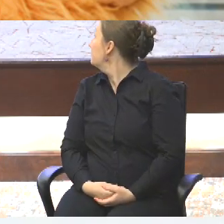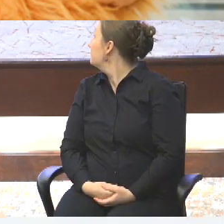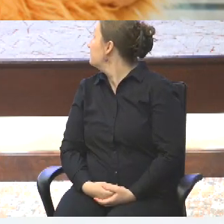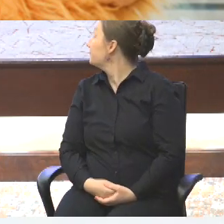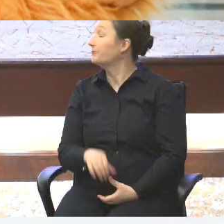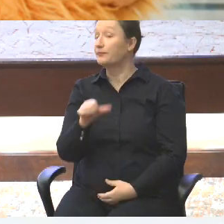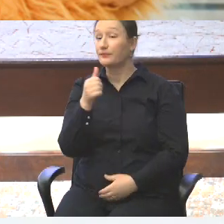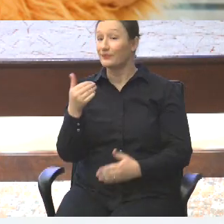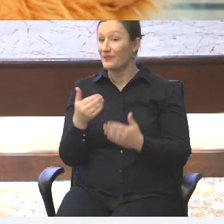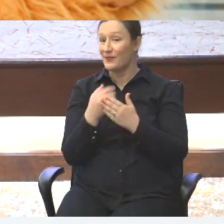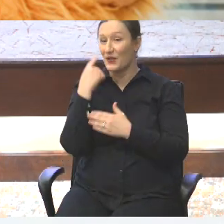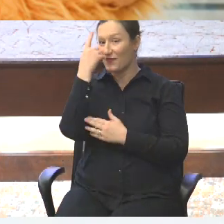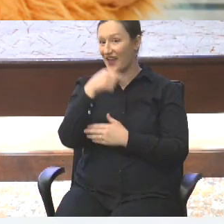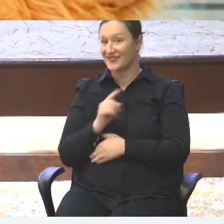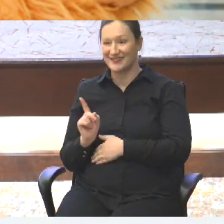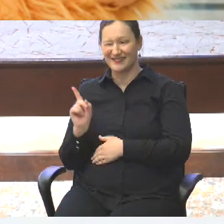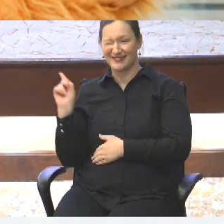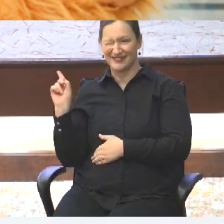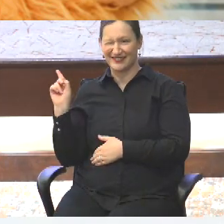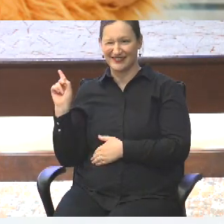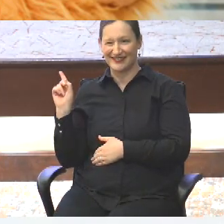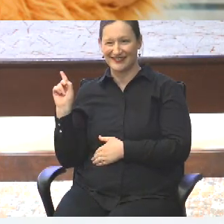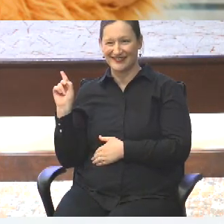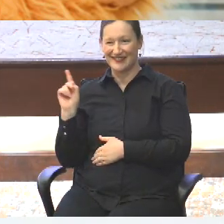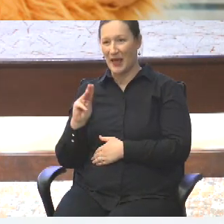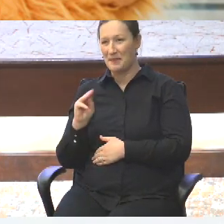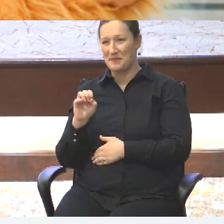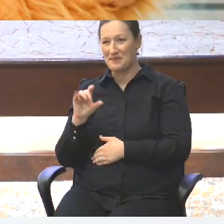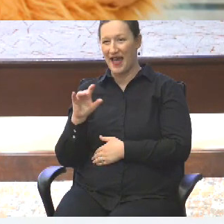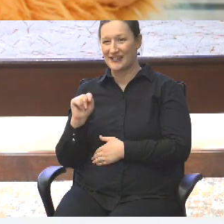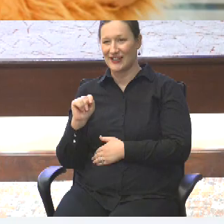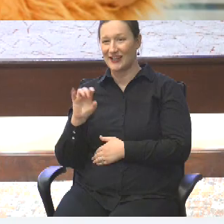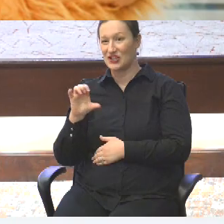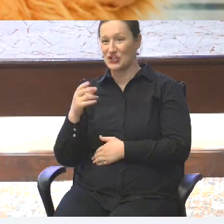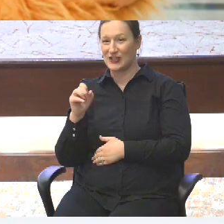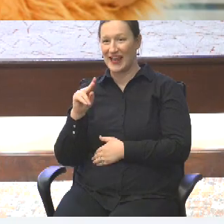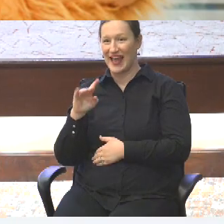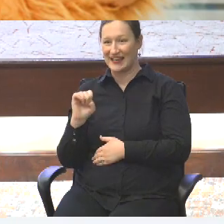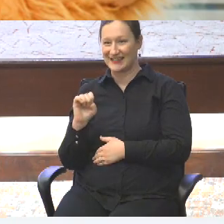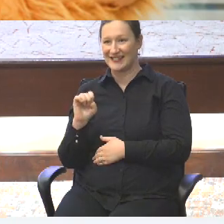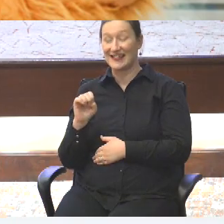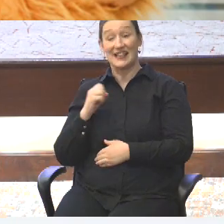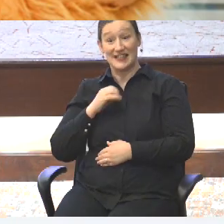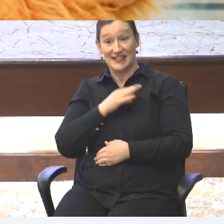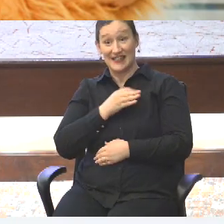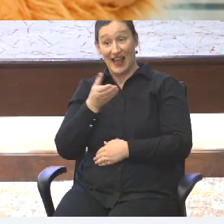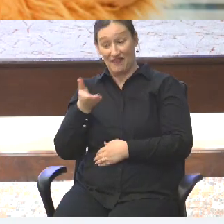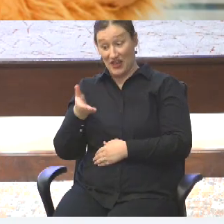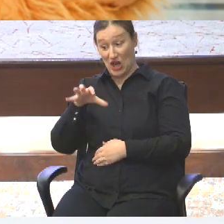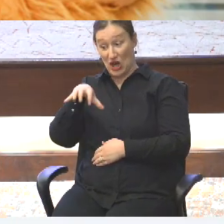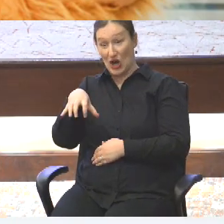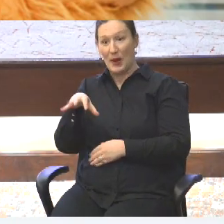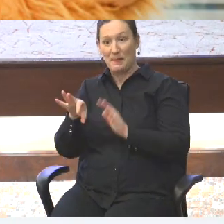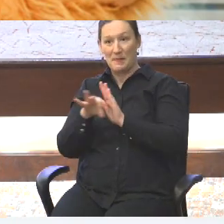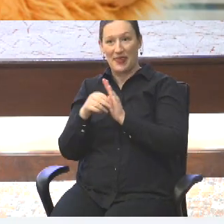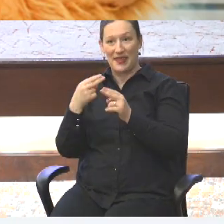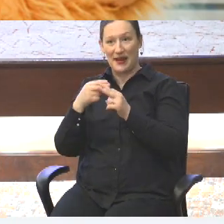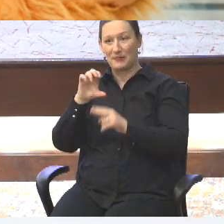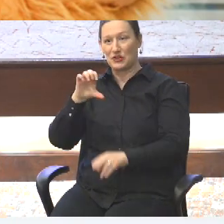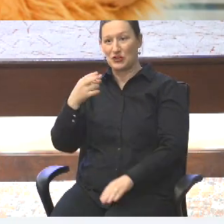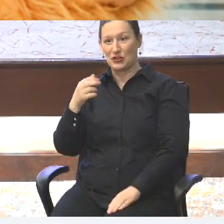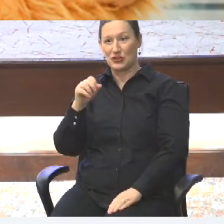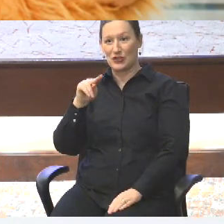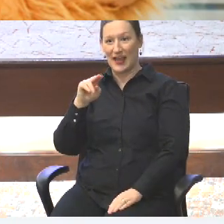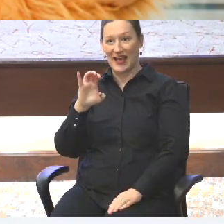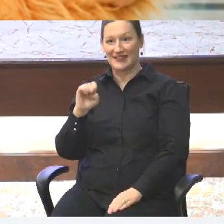Another new face at Pet Circle is Chance. Staff members at Pet Circle pick the name via a vote. Chance represents